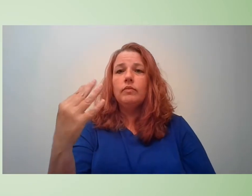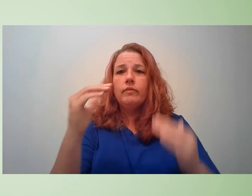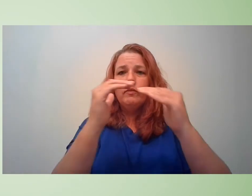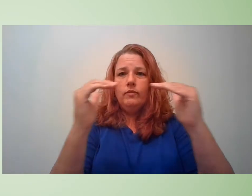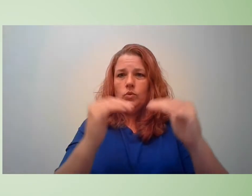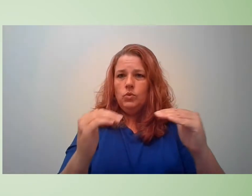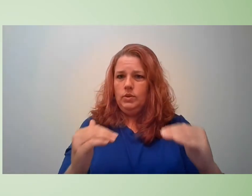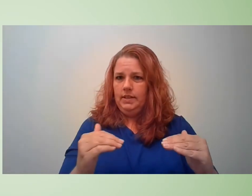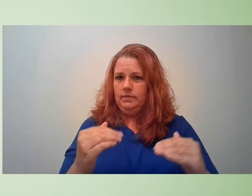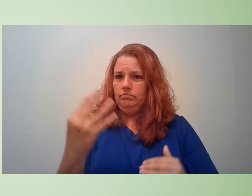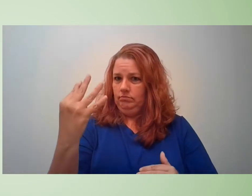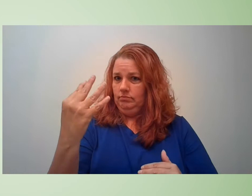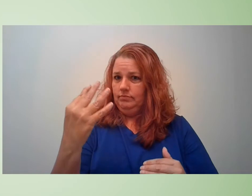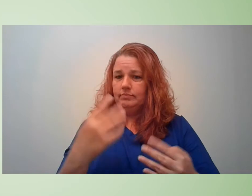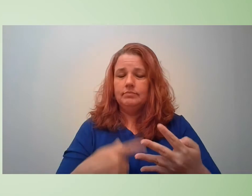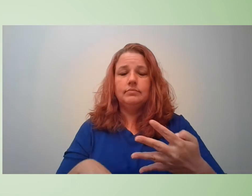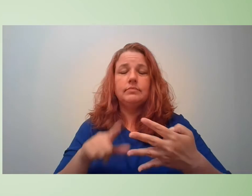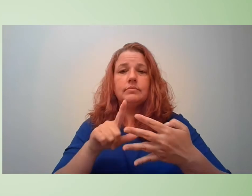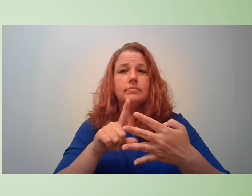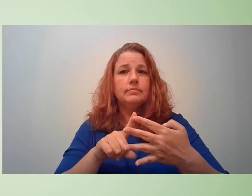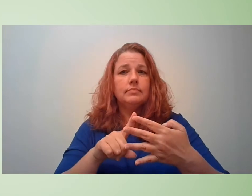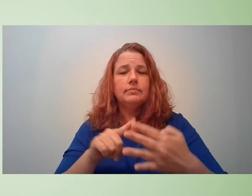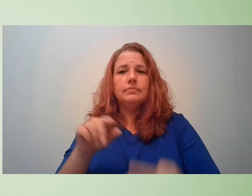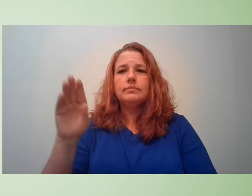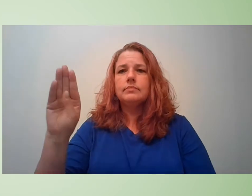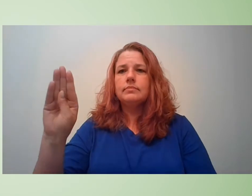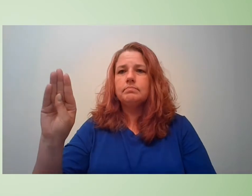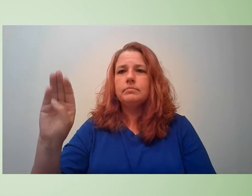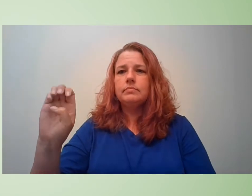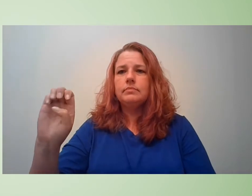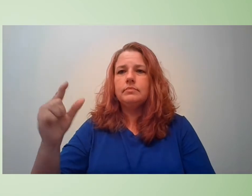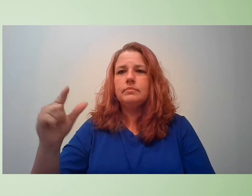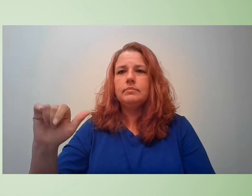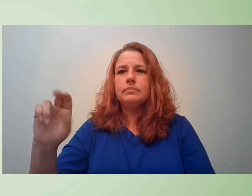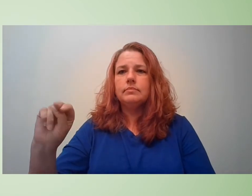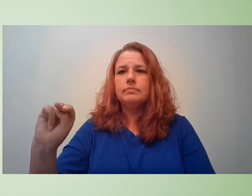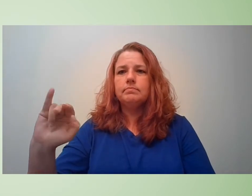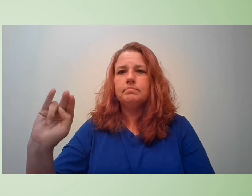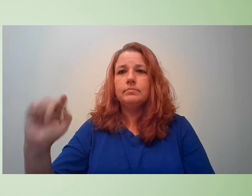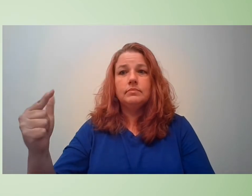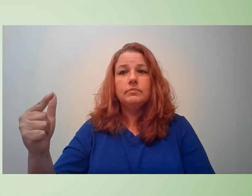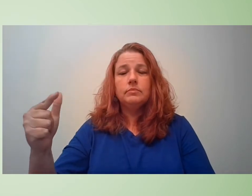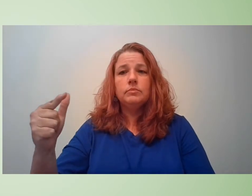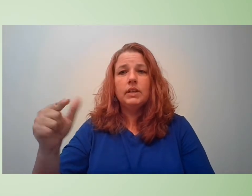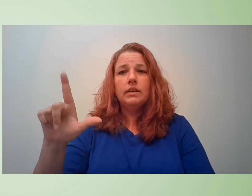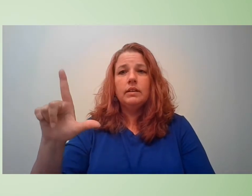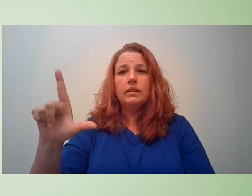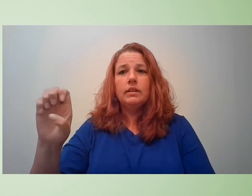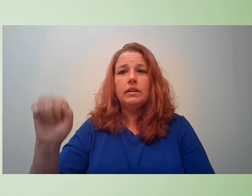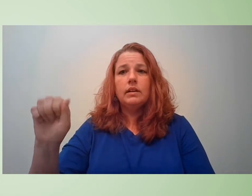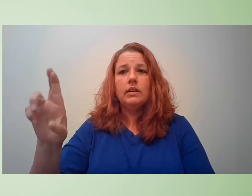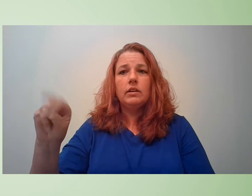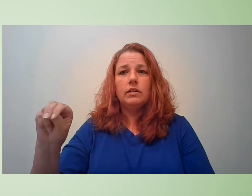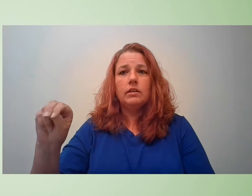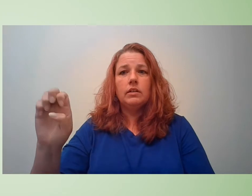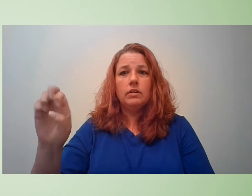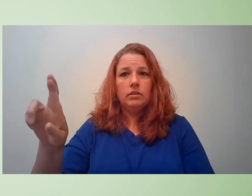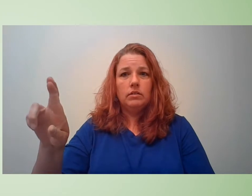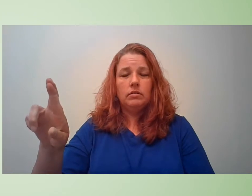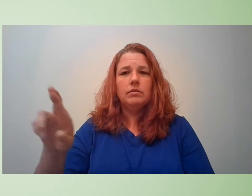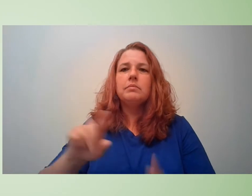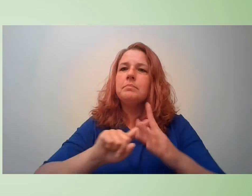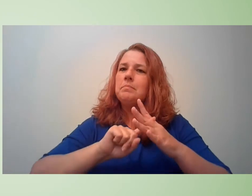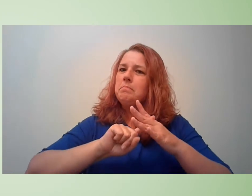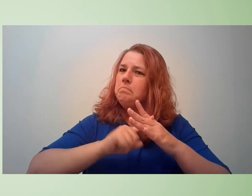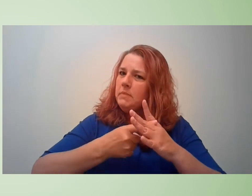learner, proficient learner, and distinguished learner. A beginning learner will need a lot of support to master future learning